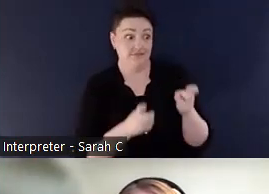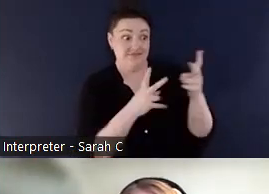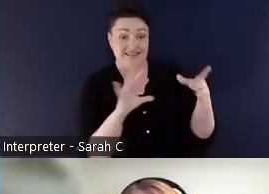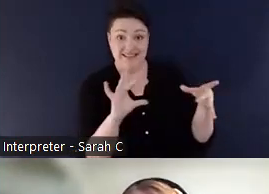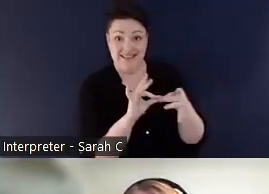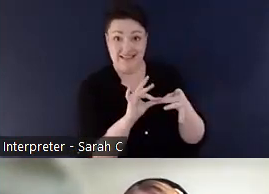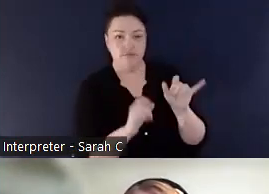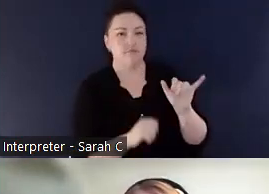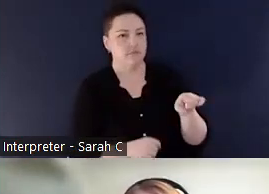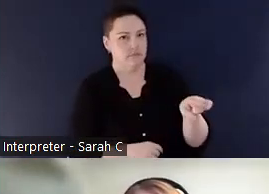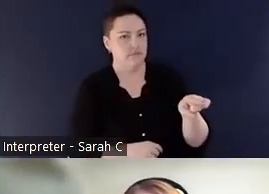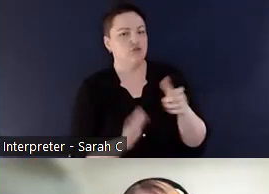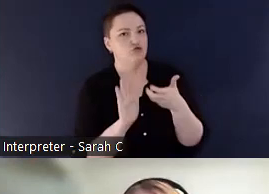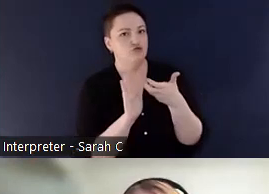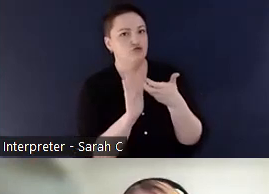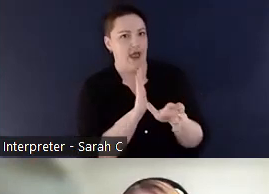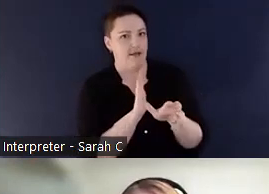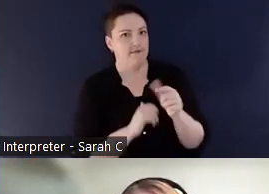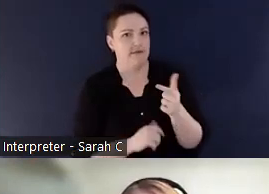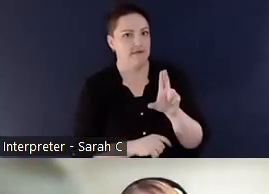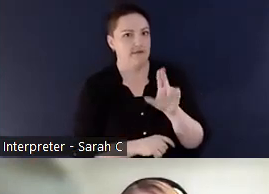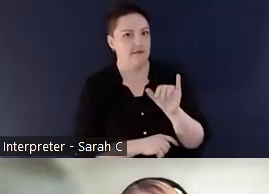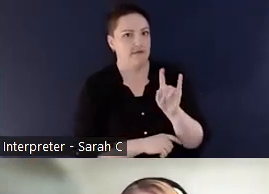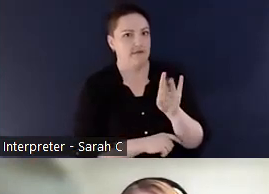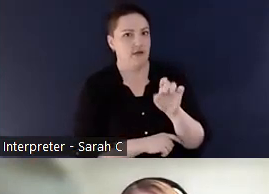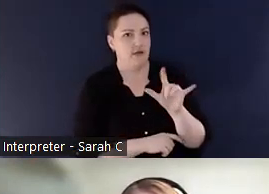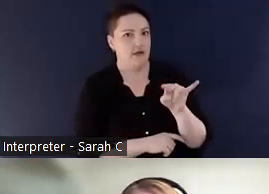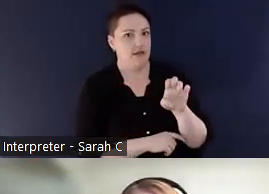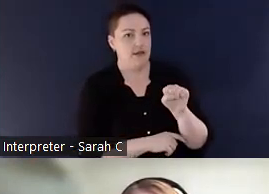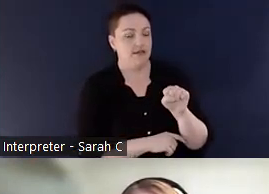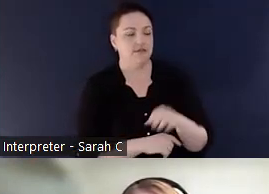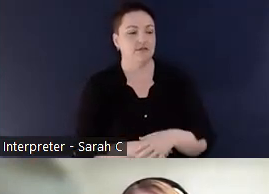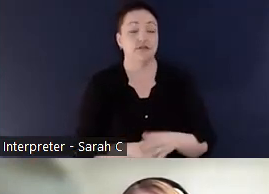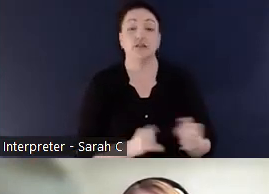The final guidelines have not yet come out.